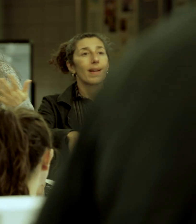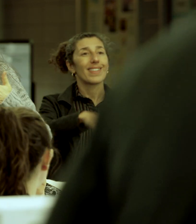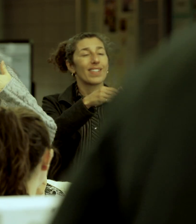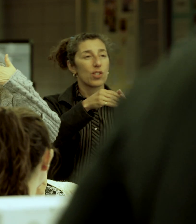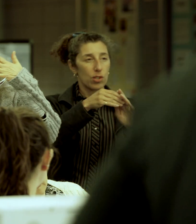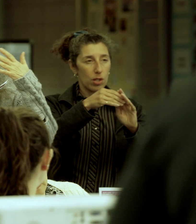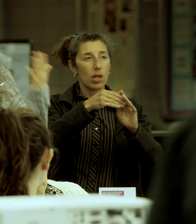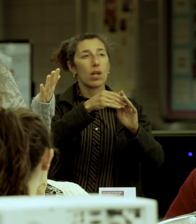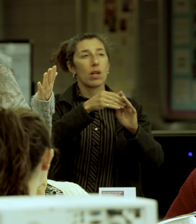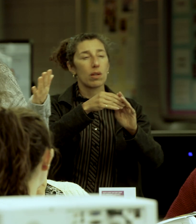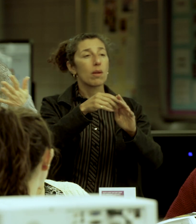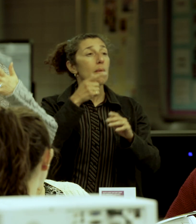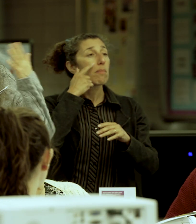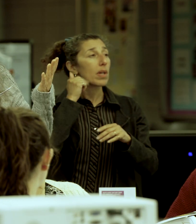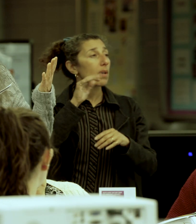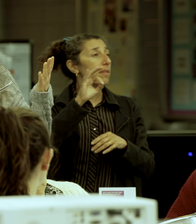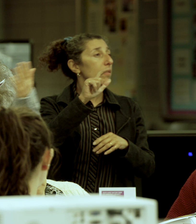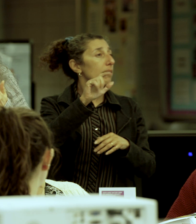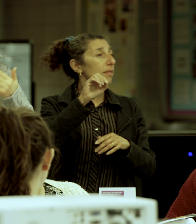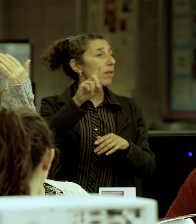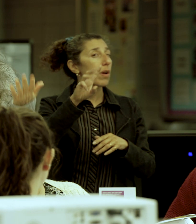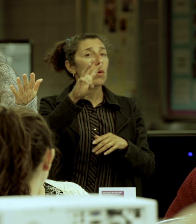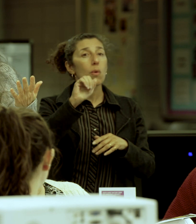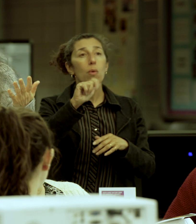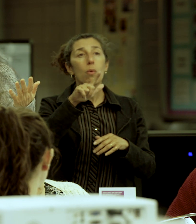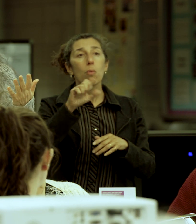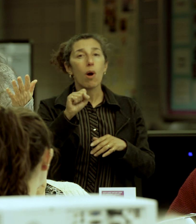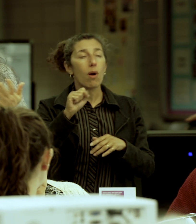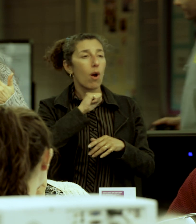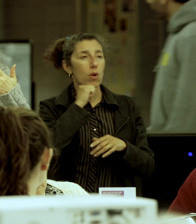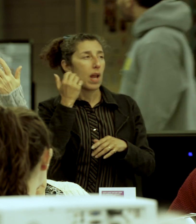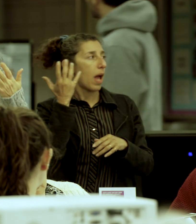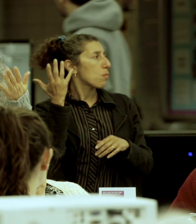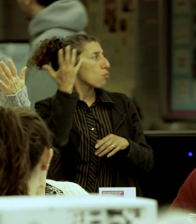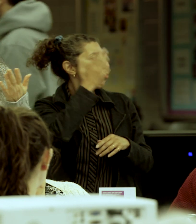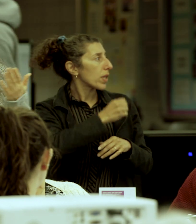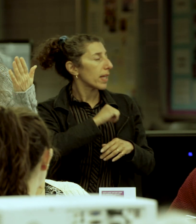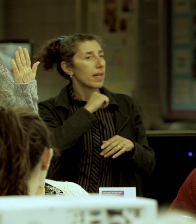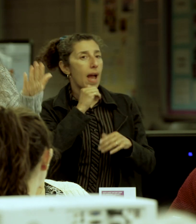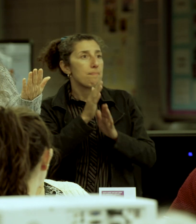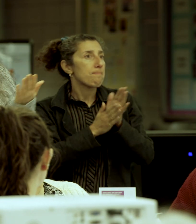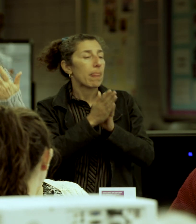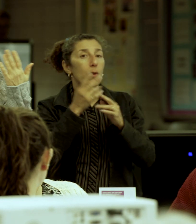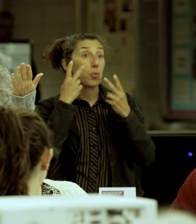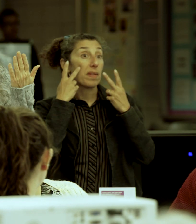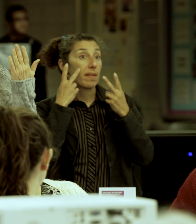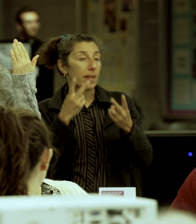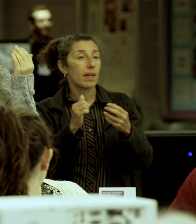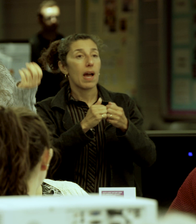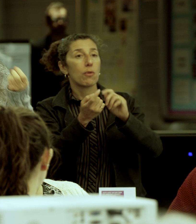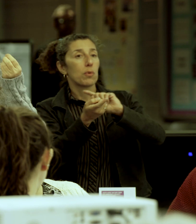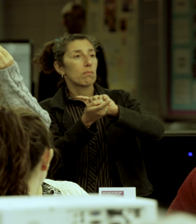wants to see flood walls anywhere in any place in New York. It's a tough thing to have to accept. So this is the opportunity for the designers to